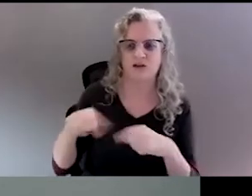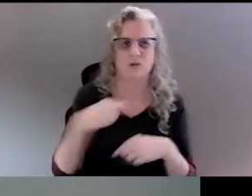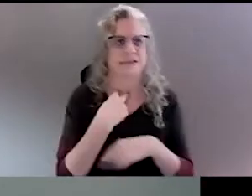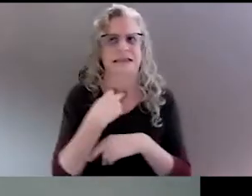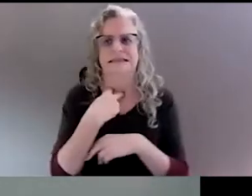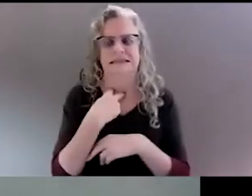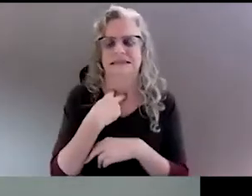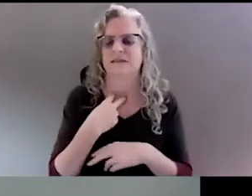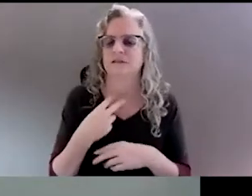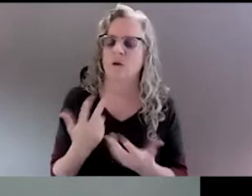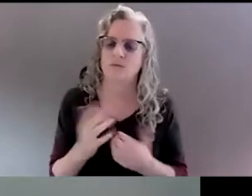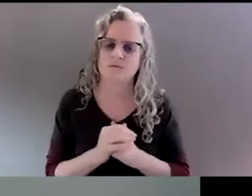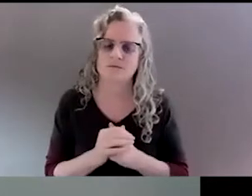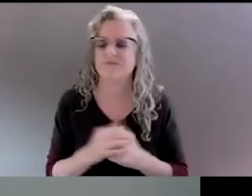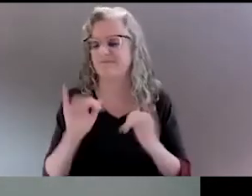that. Thank you.